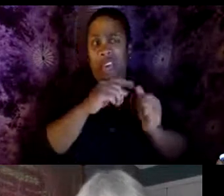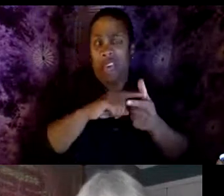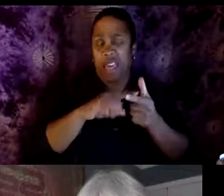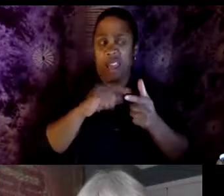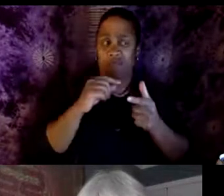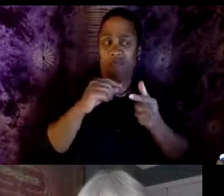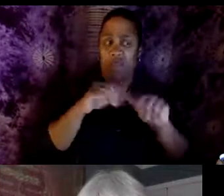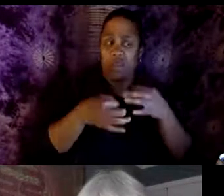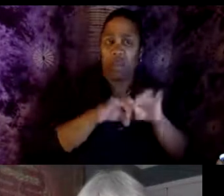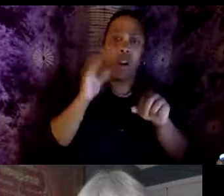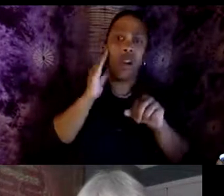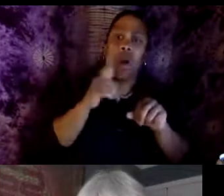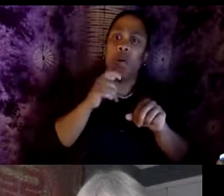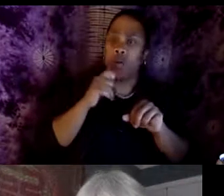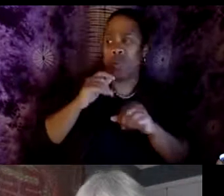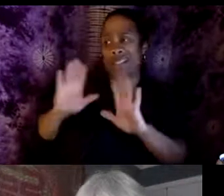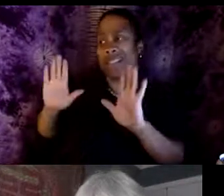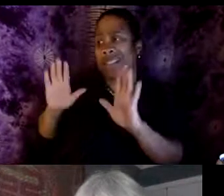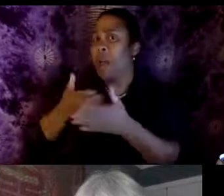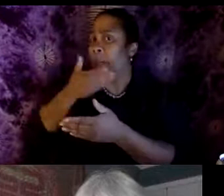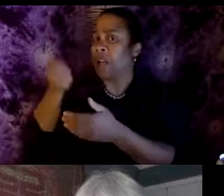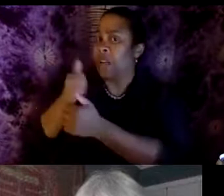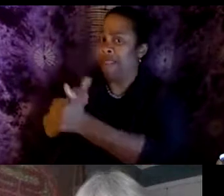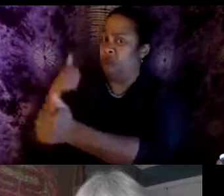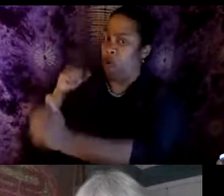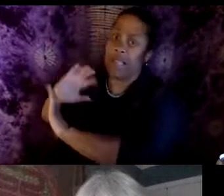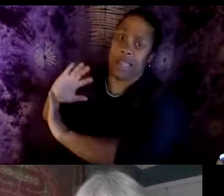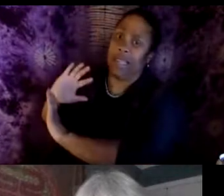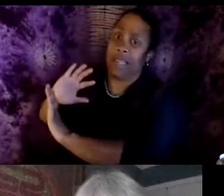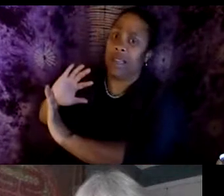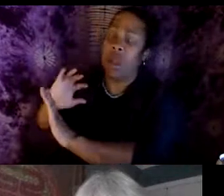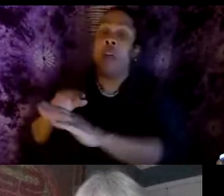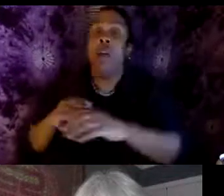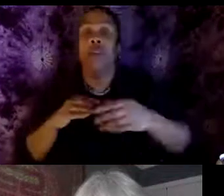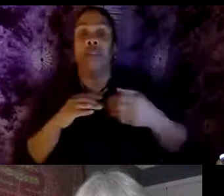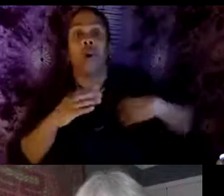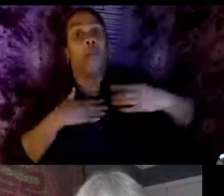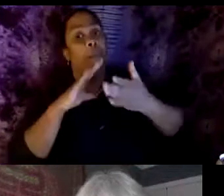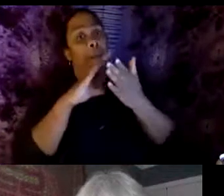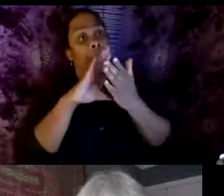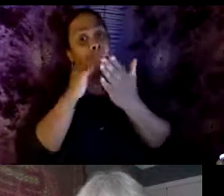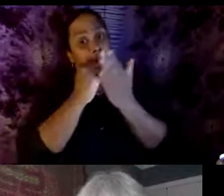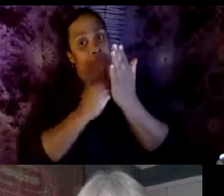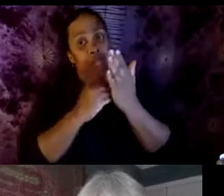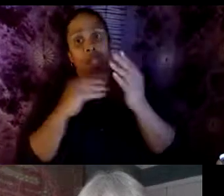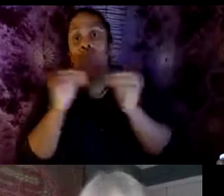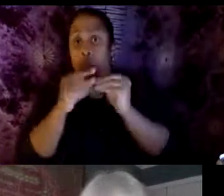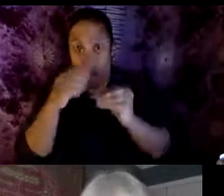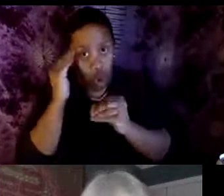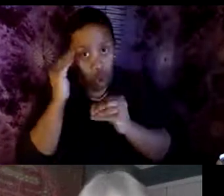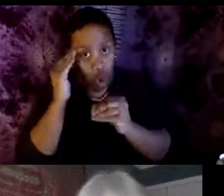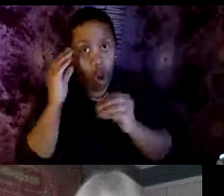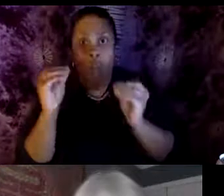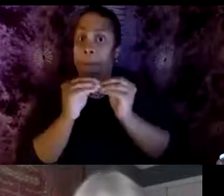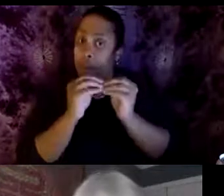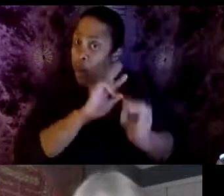of. So I guess that's the lesson I've learned, is just the more you know, the more prepared you are. And then